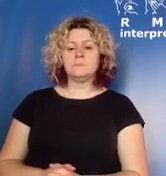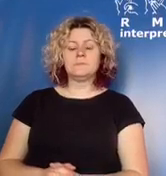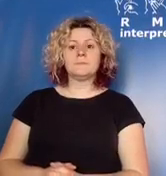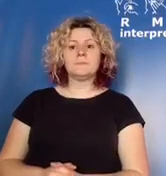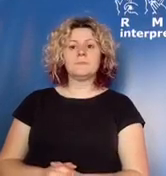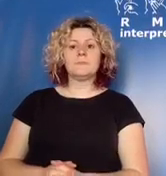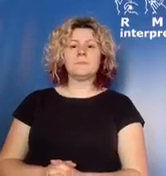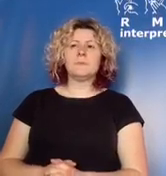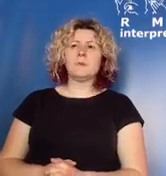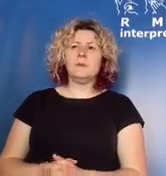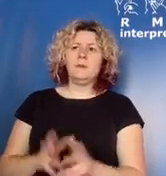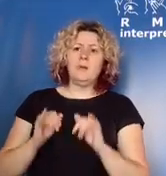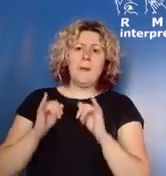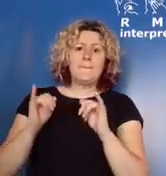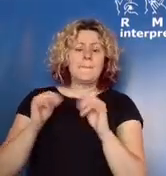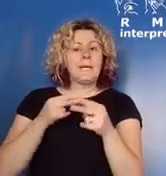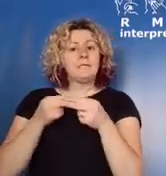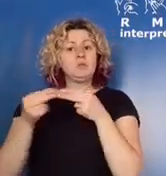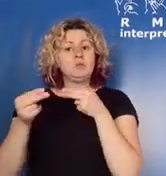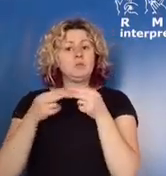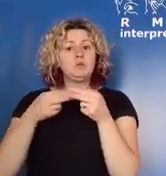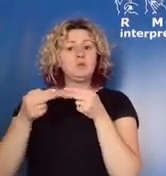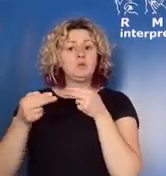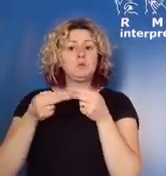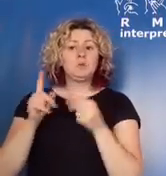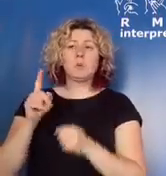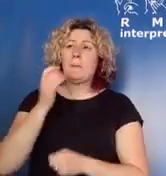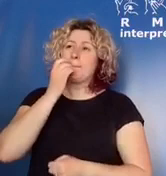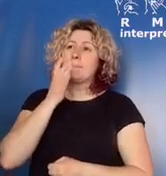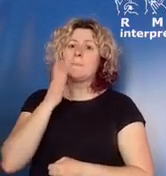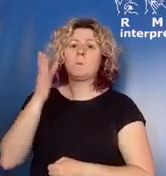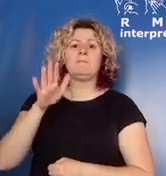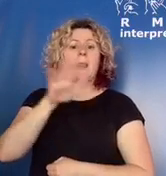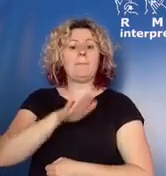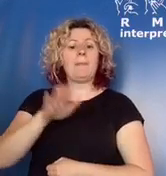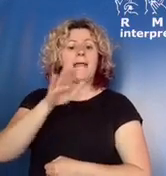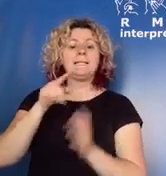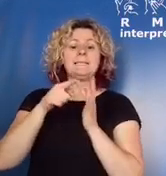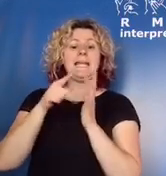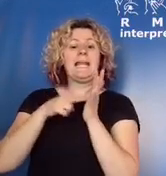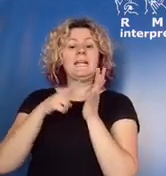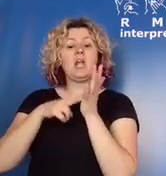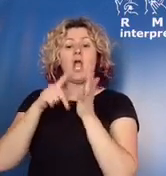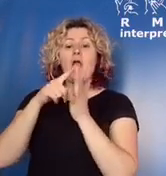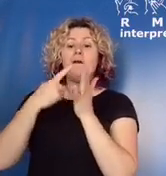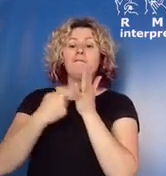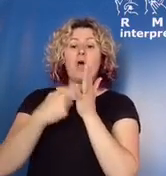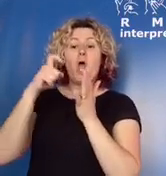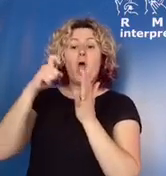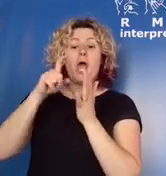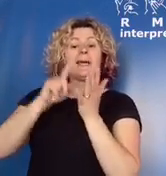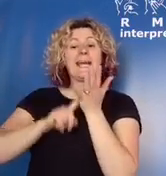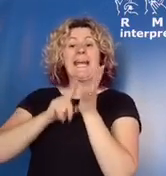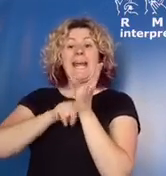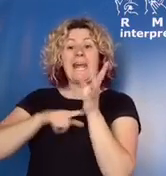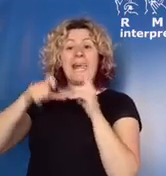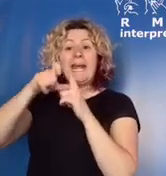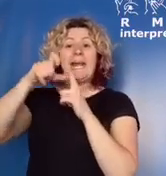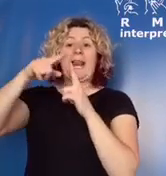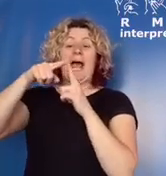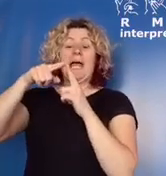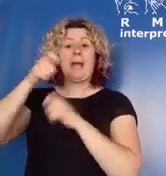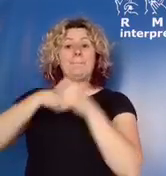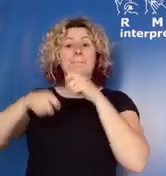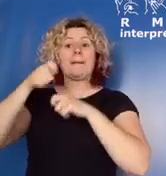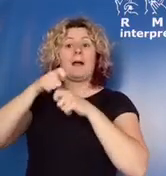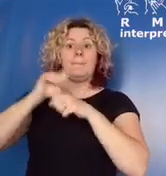So we woke up to some grim news today that our beautiful Inverclyde has become the coronavirus